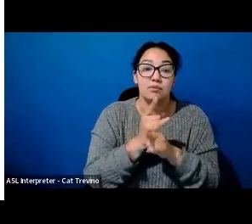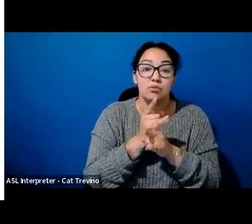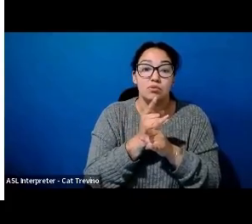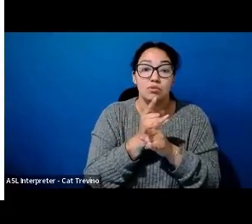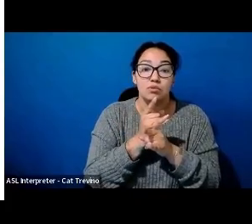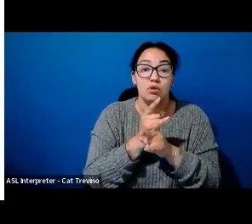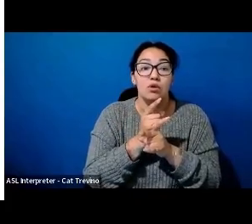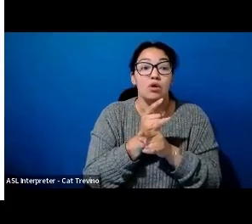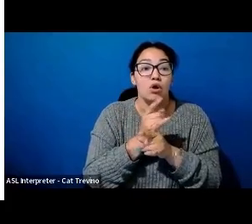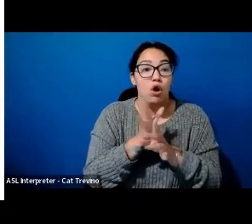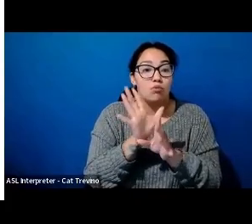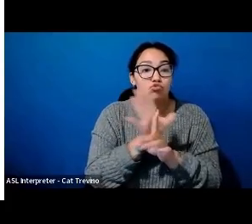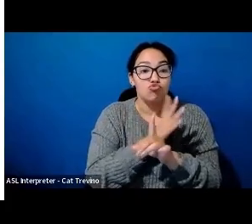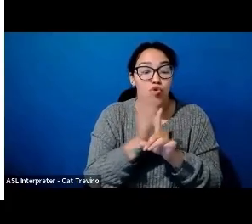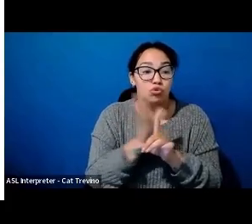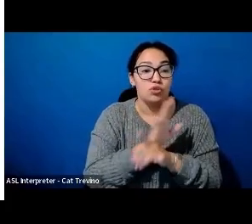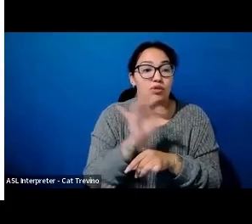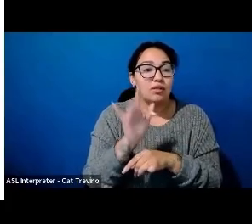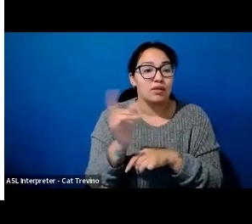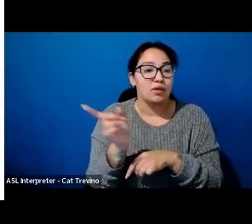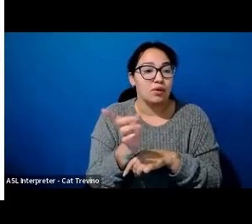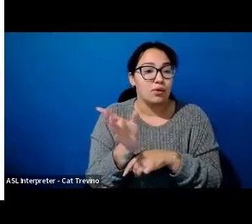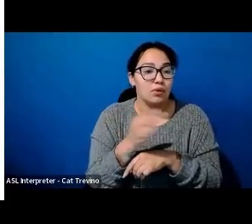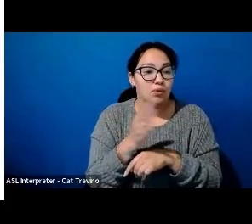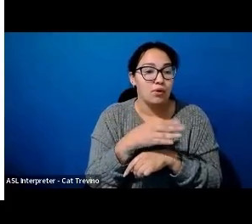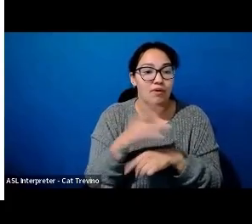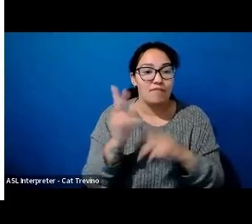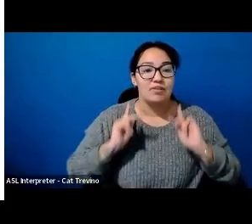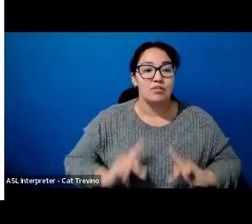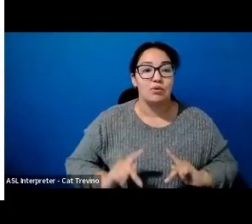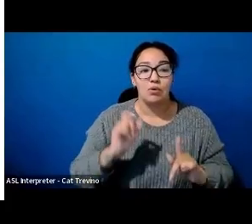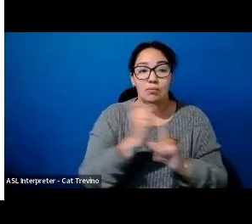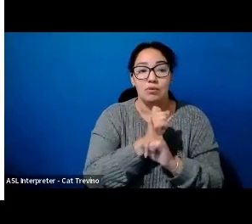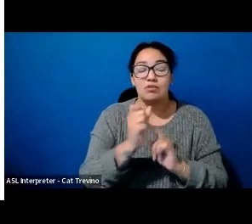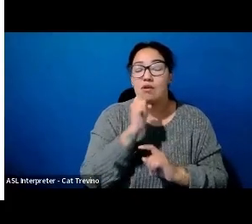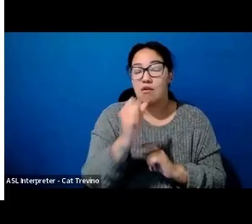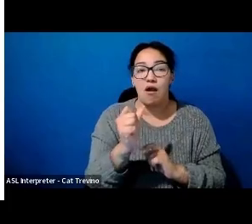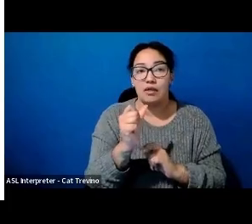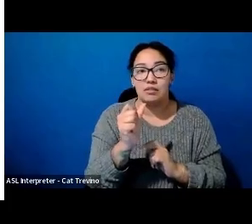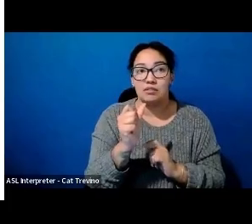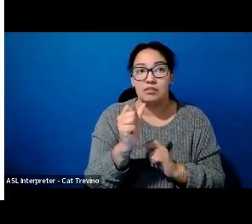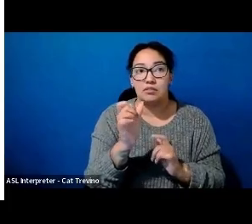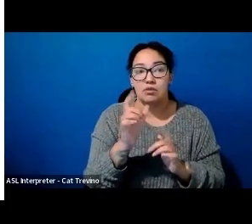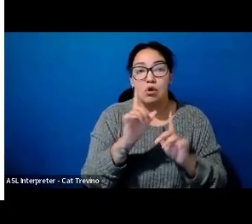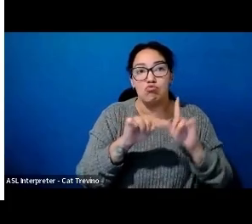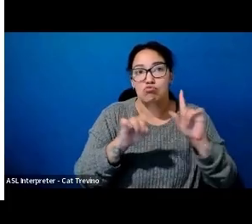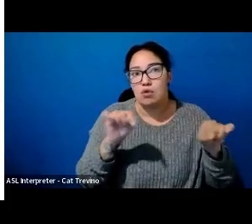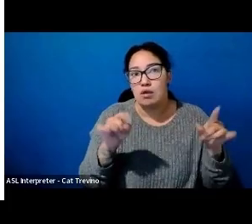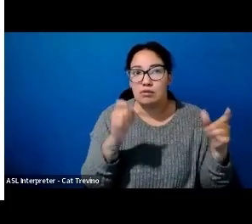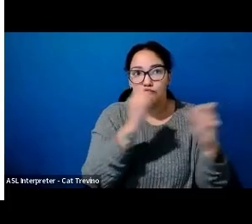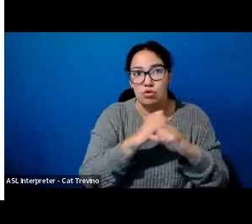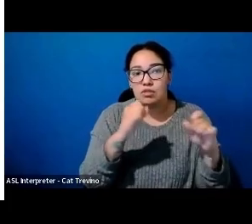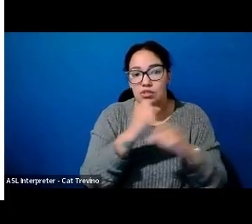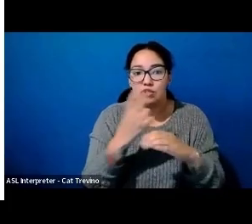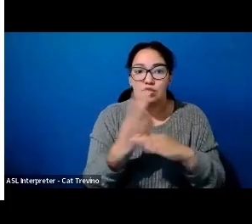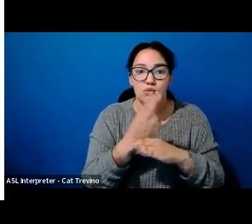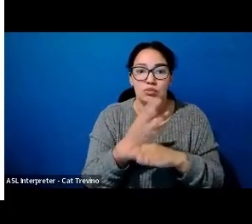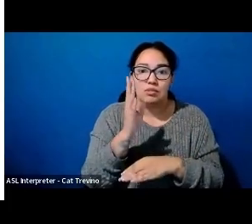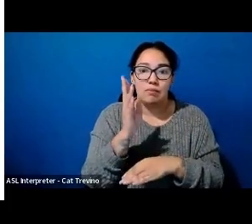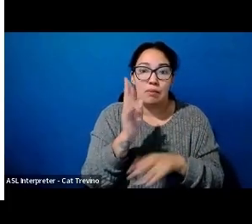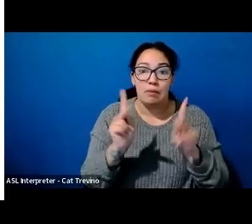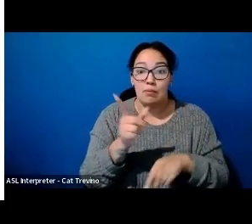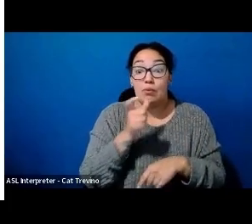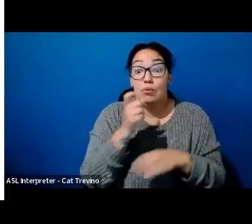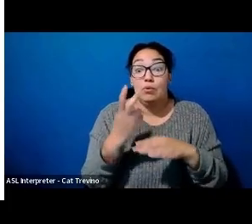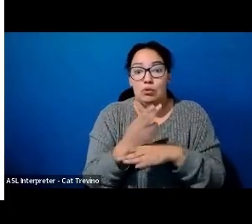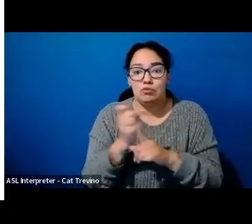you can go ahead and click through, and physical abuse are not uncommon strategies used by people who use violence and